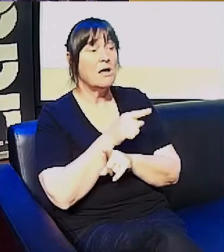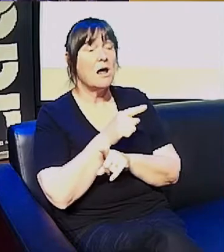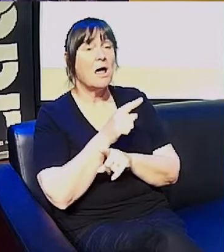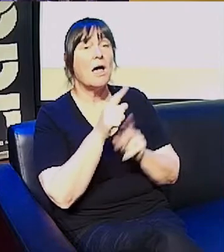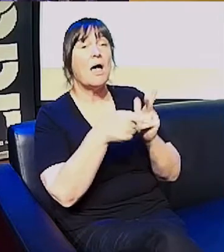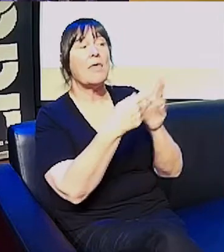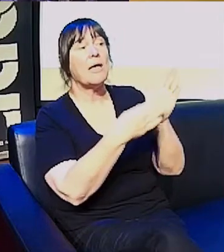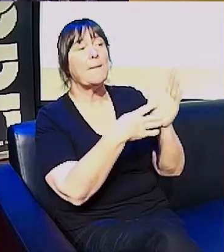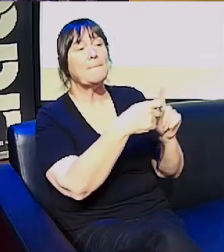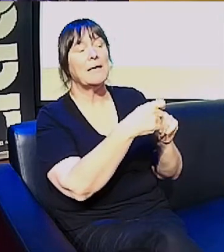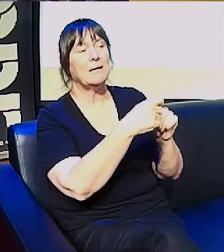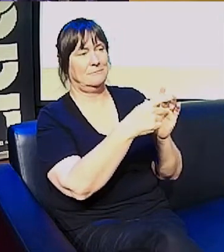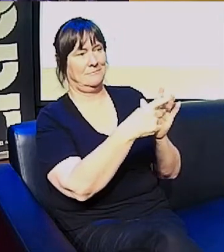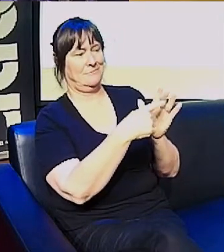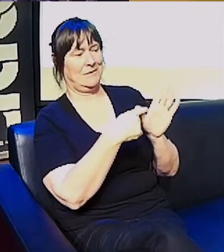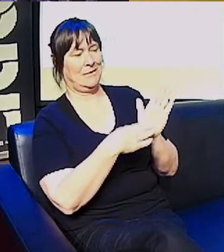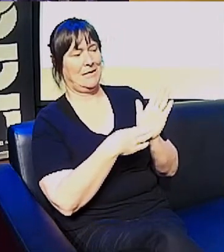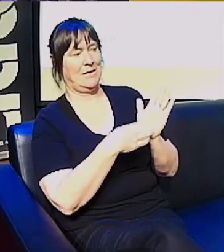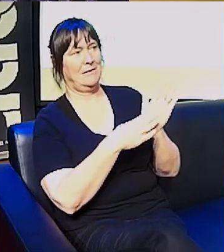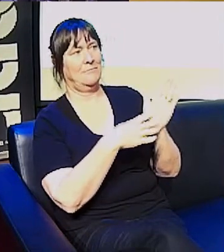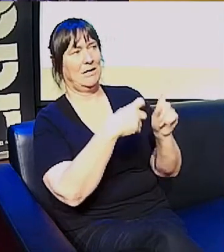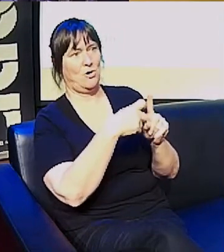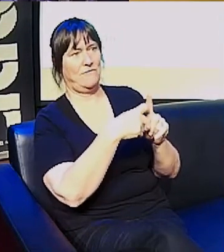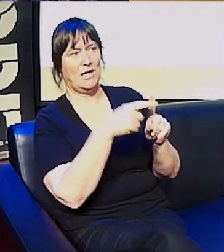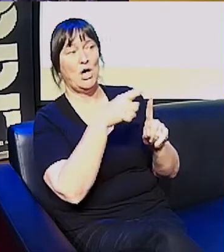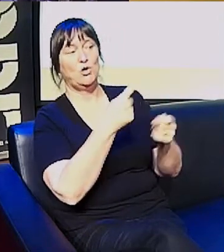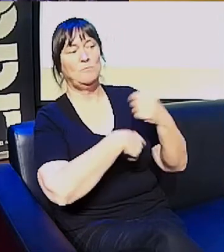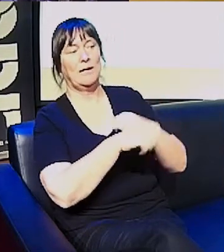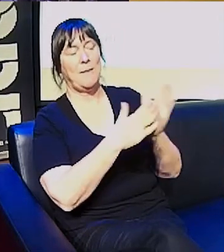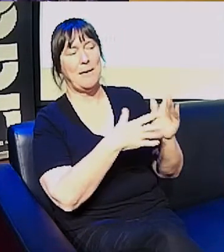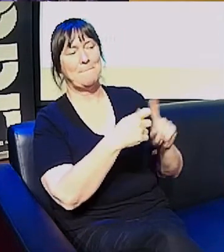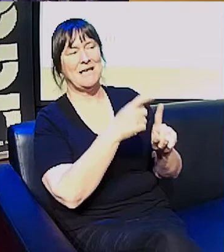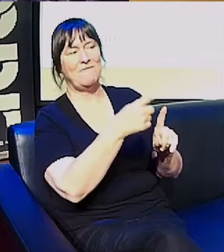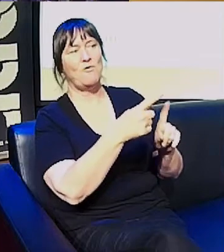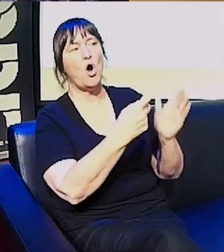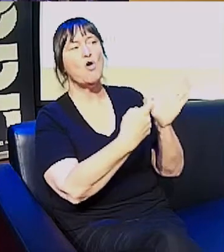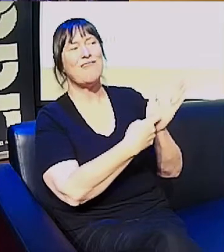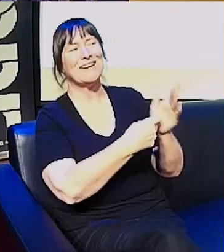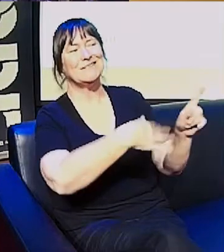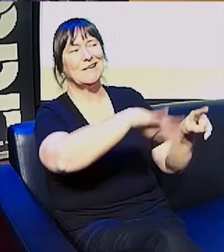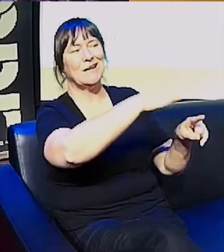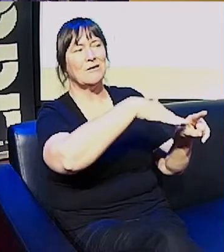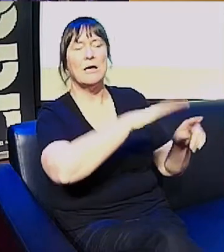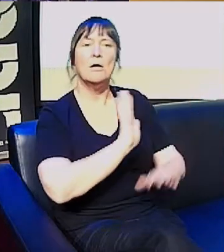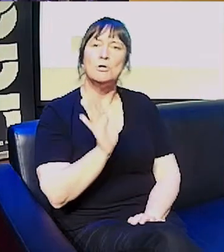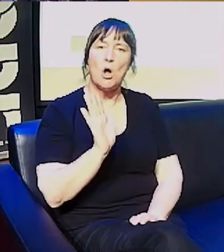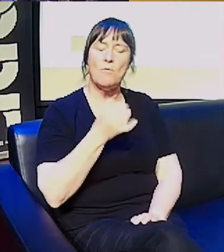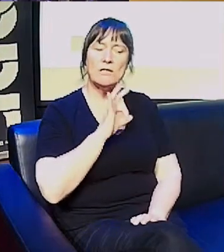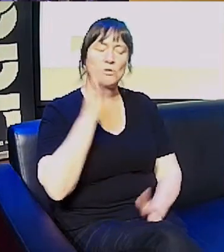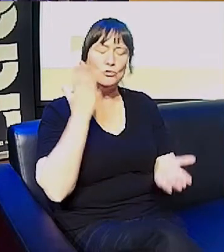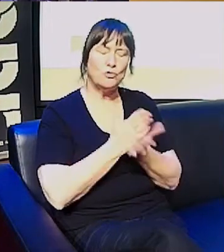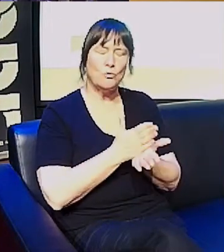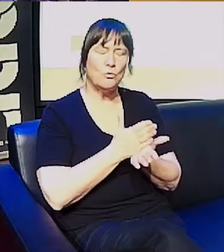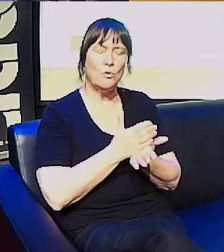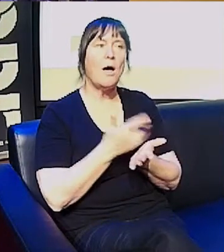a few terms' time, you would make an excellent MP for Rangitikei. So that's absolutely not true. I'm here for Palmerston North and I'm here to win this seat. There's a rumour out